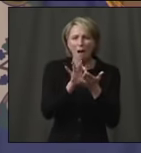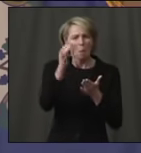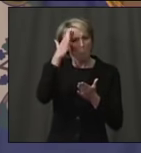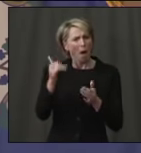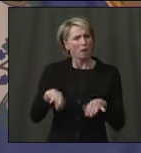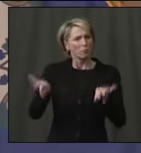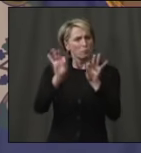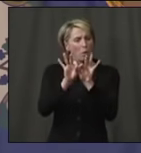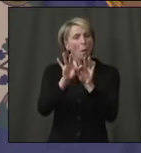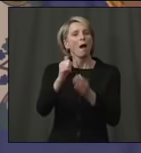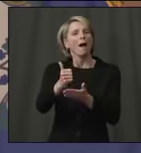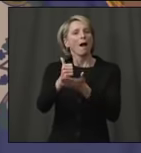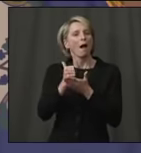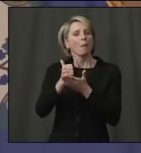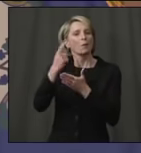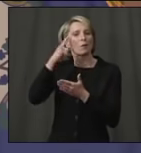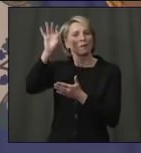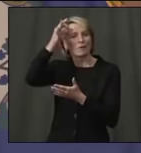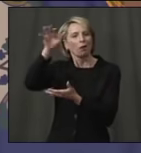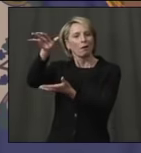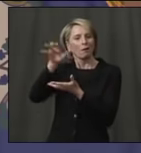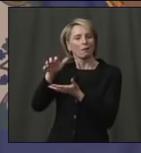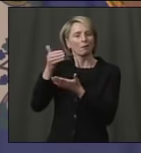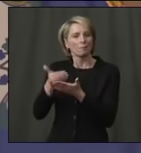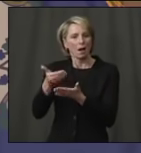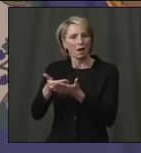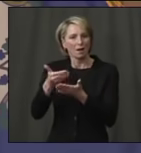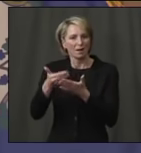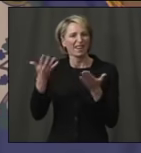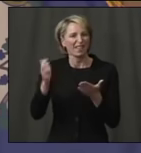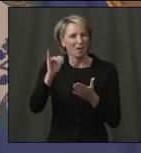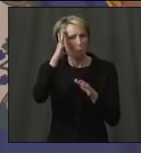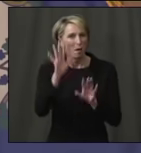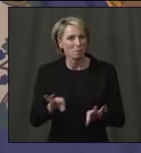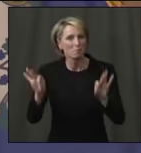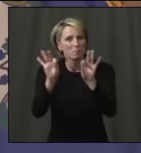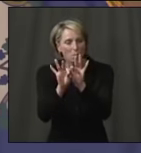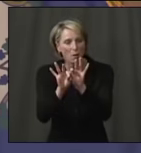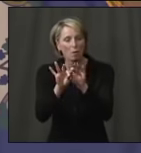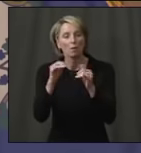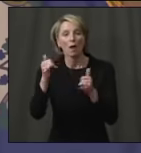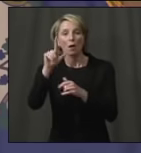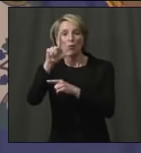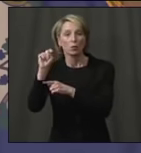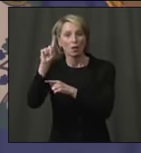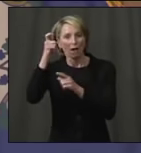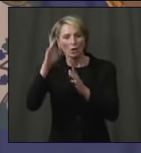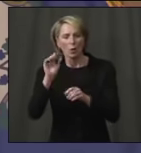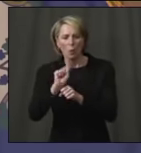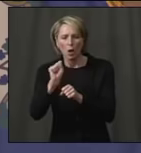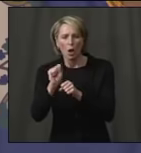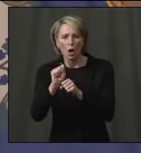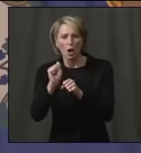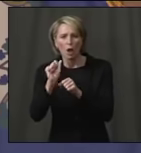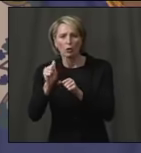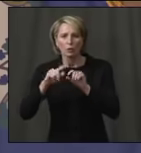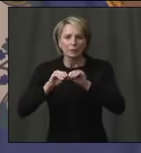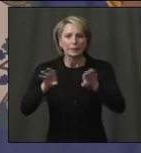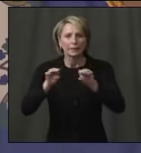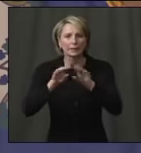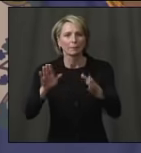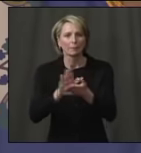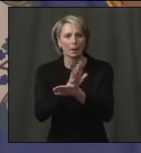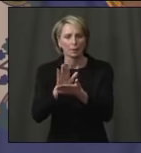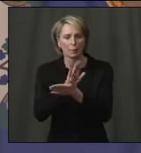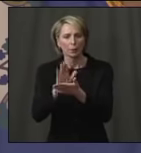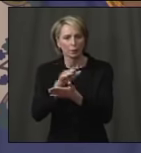that experience, given her incredible understanding of all of our local communities here in the state of Connecticut, she's gonna be heading up our